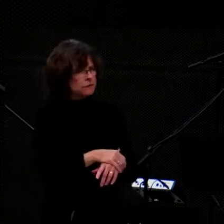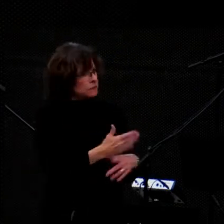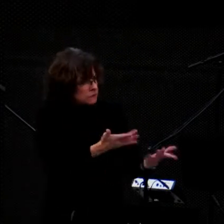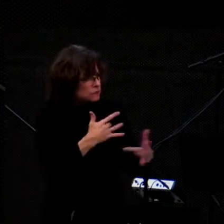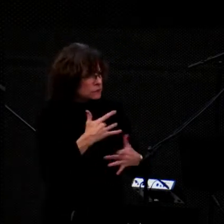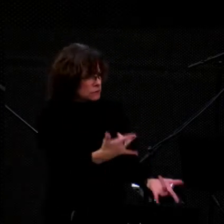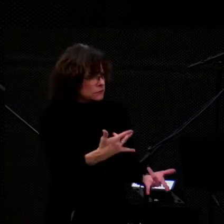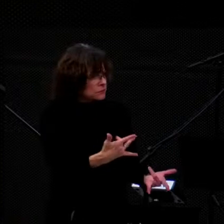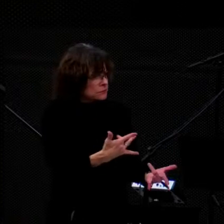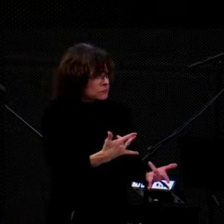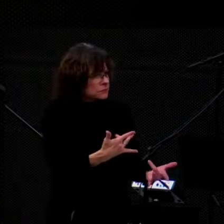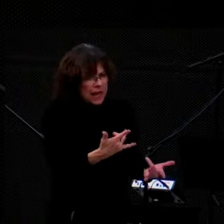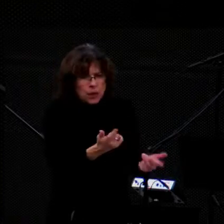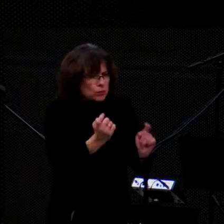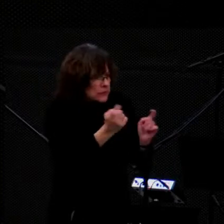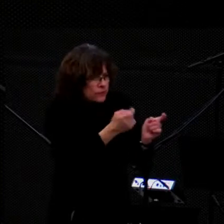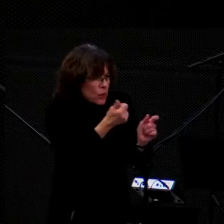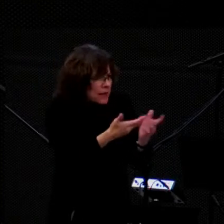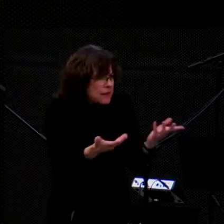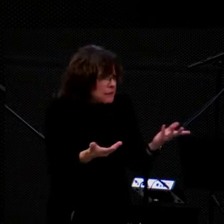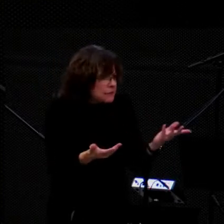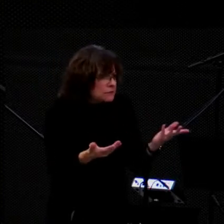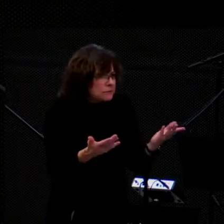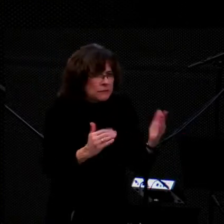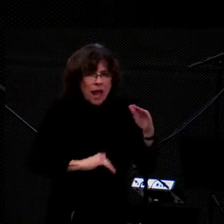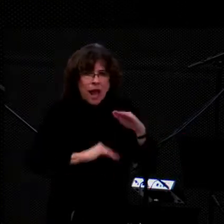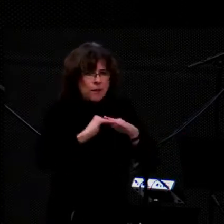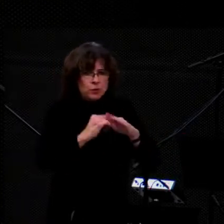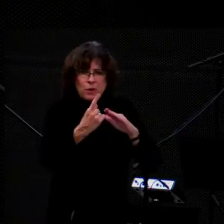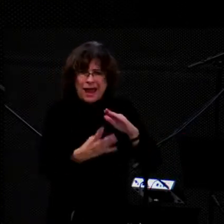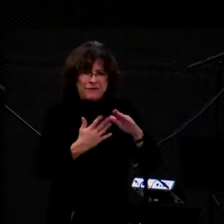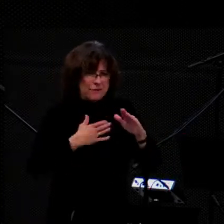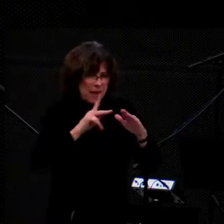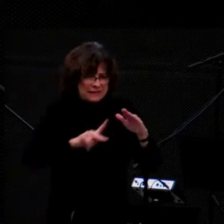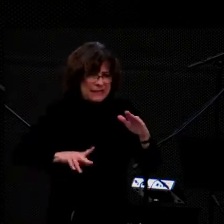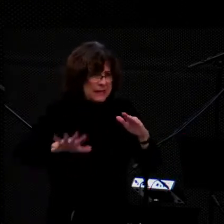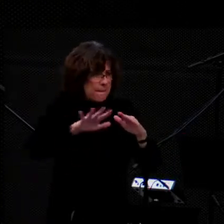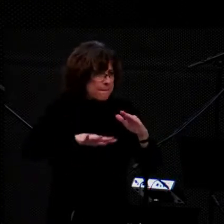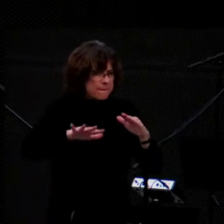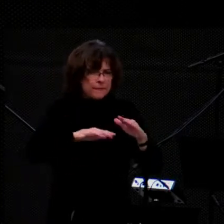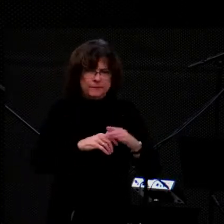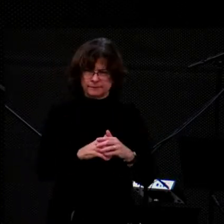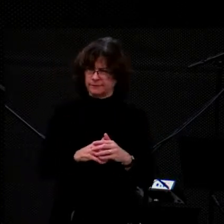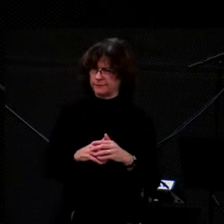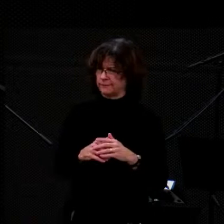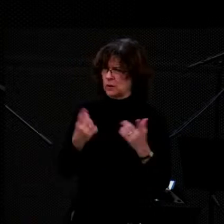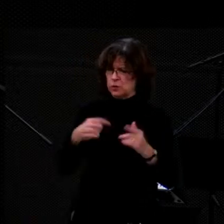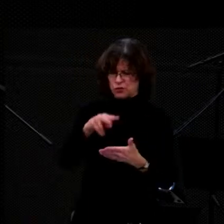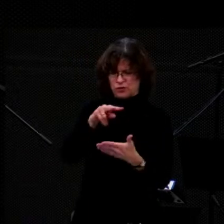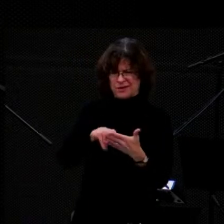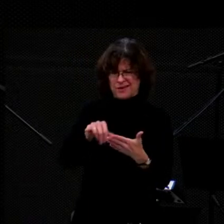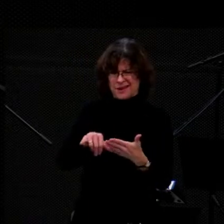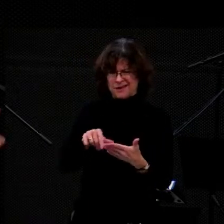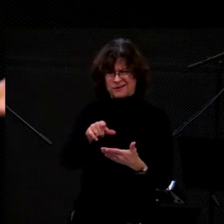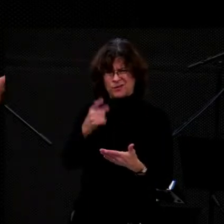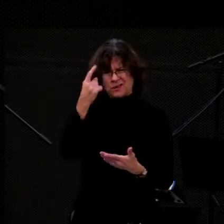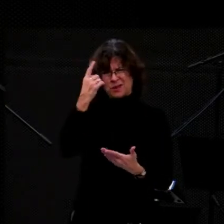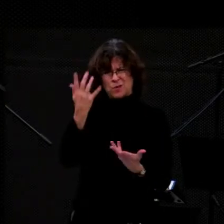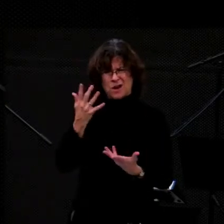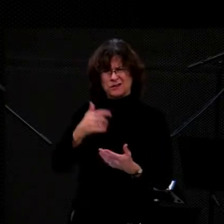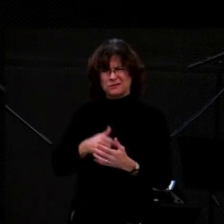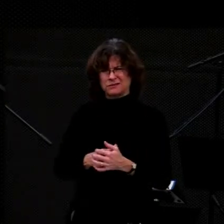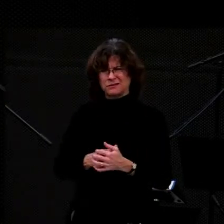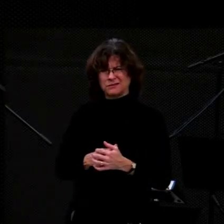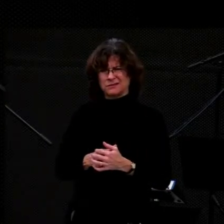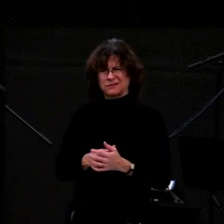wish? It shall be granted to you, even up to half of my kingdom. Now, what strikes you when you read the story? What question do you